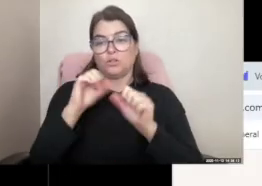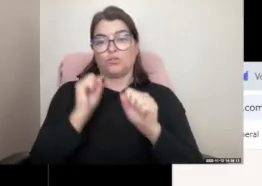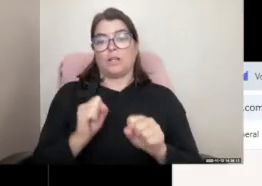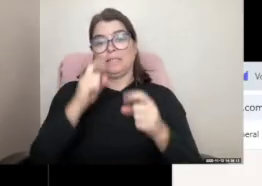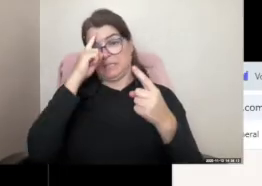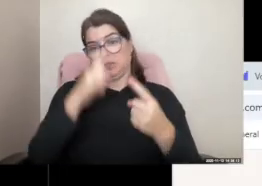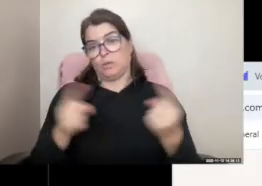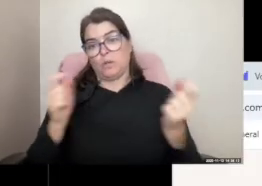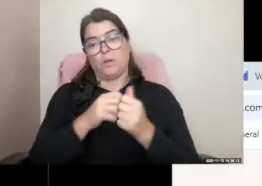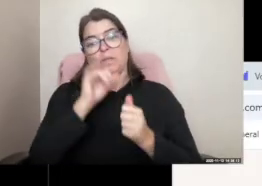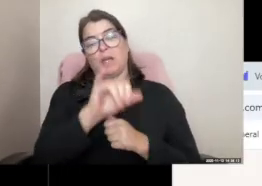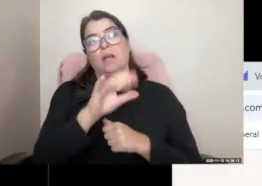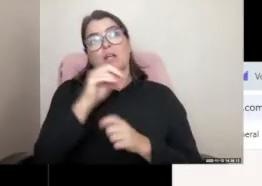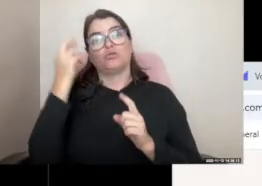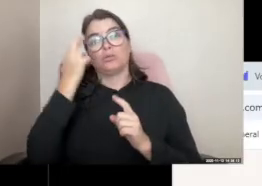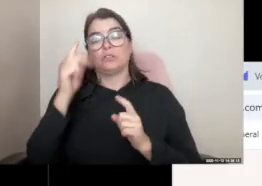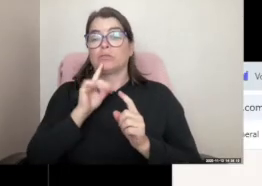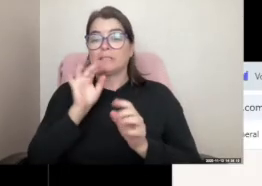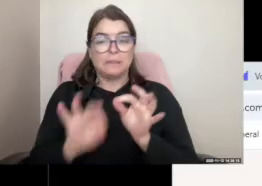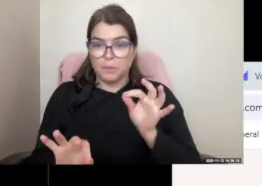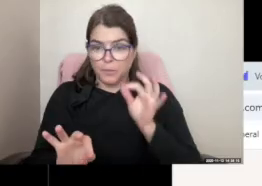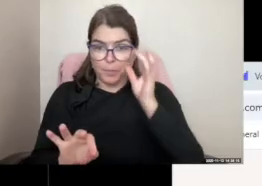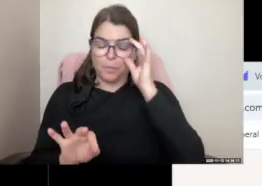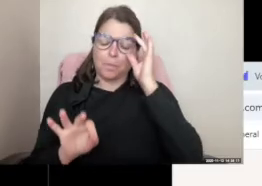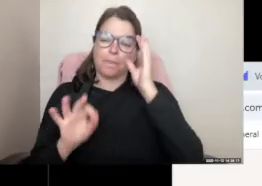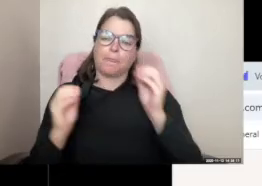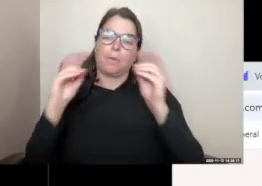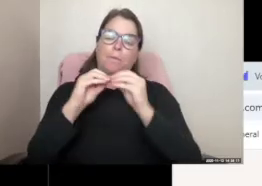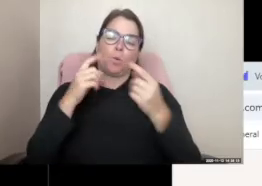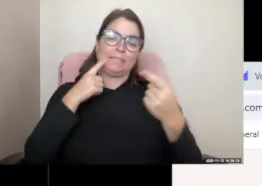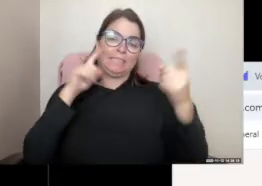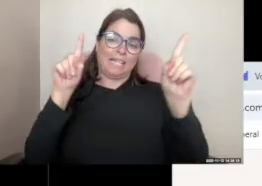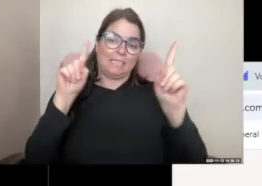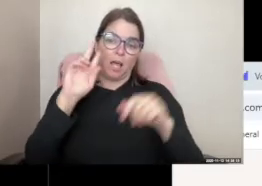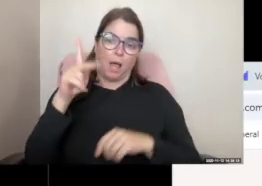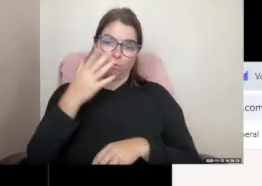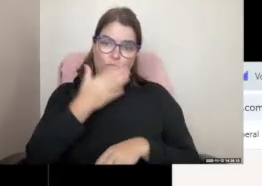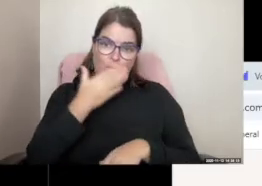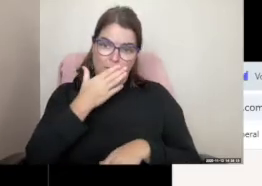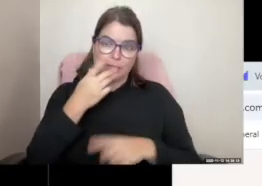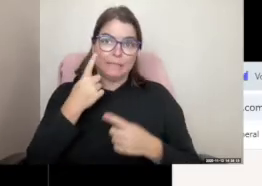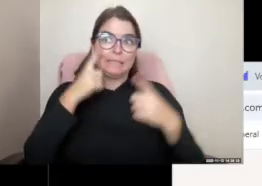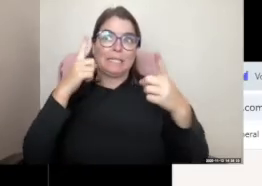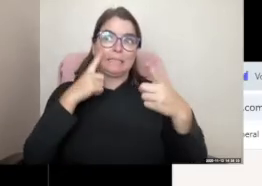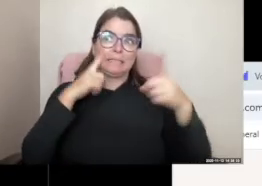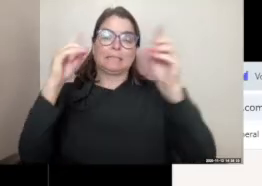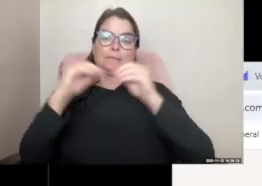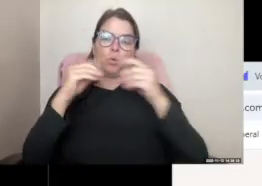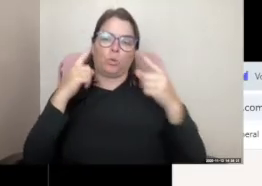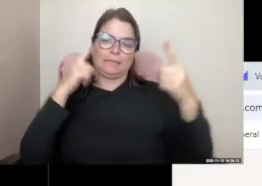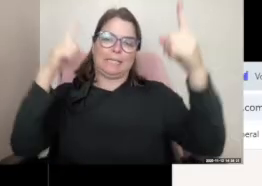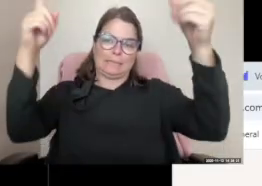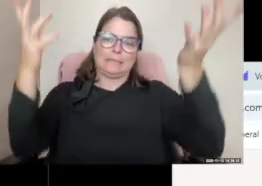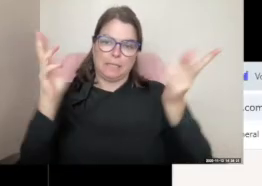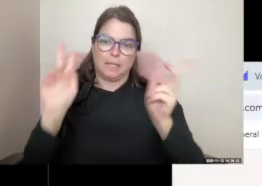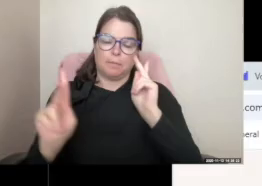realize that even if we all want more funding, but if you had a net neutral biasing, that funding forward is important. That's the reason